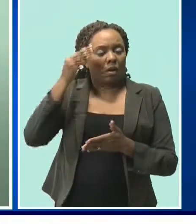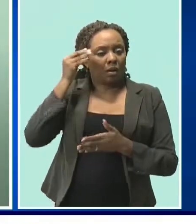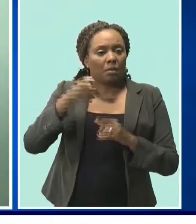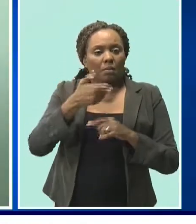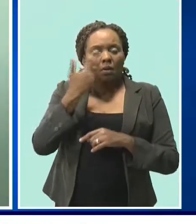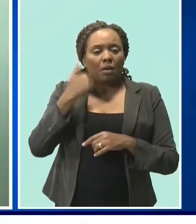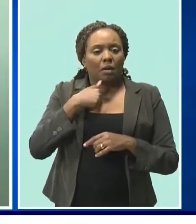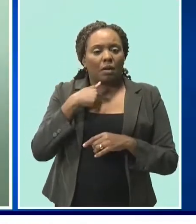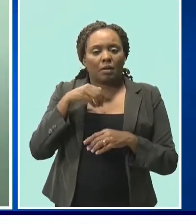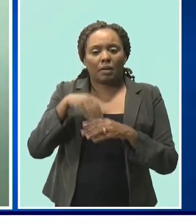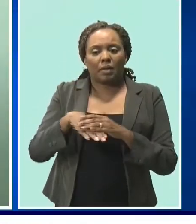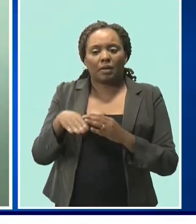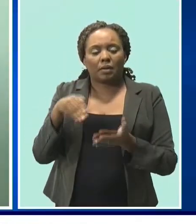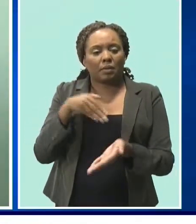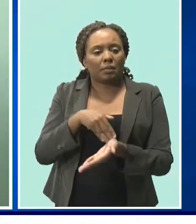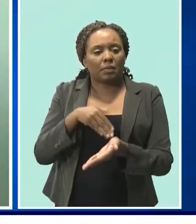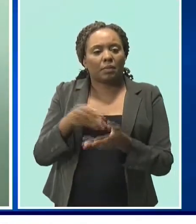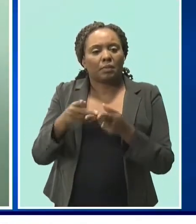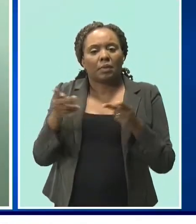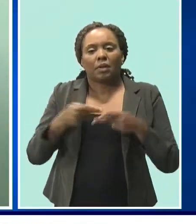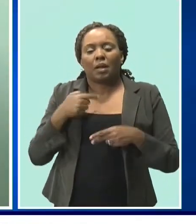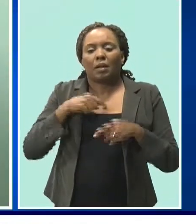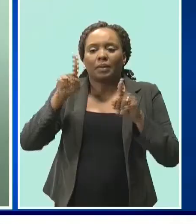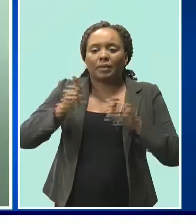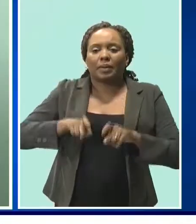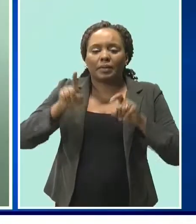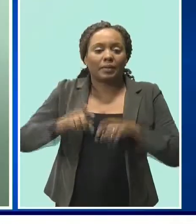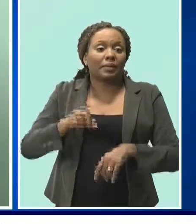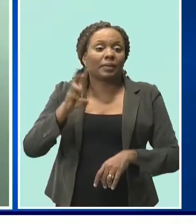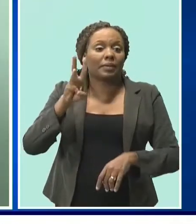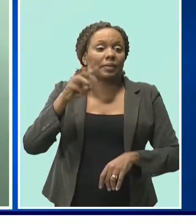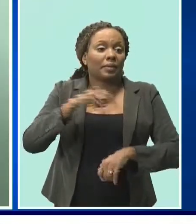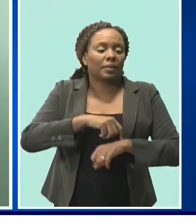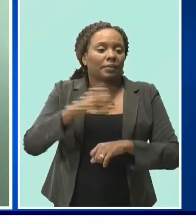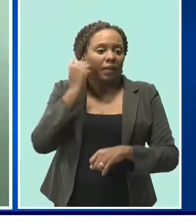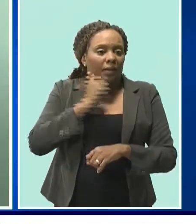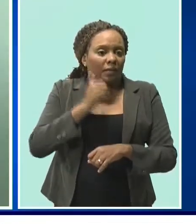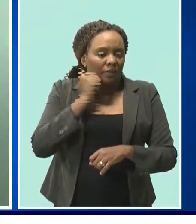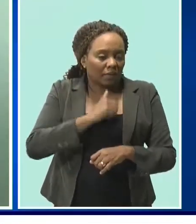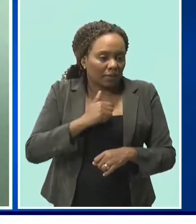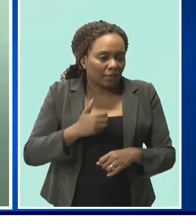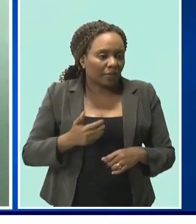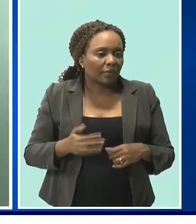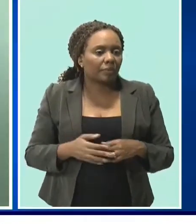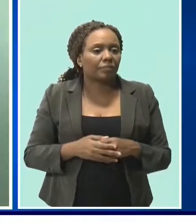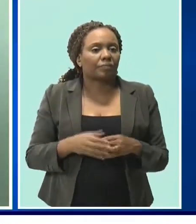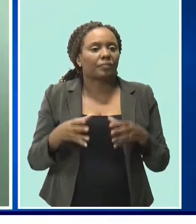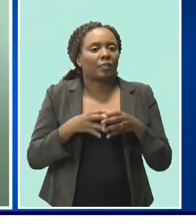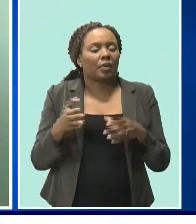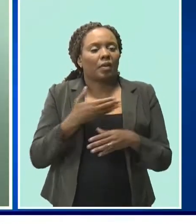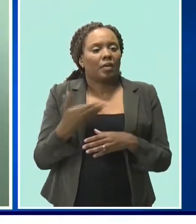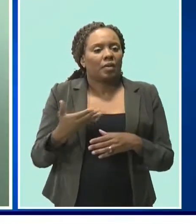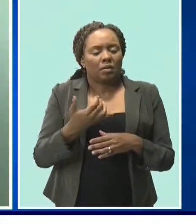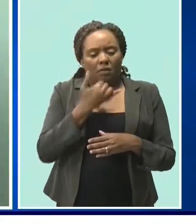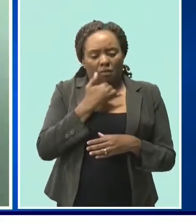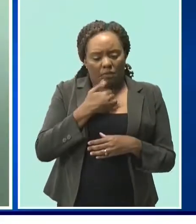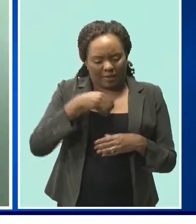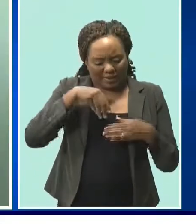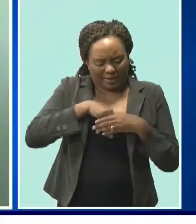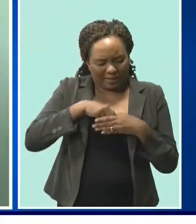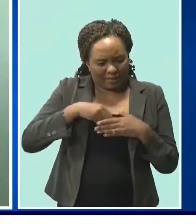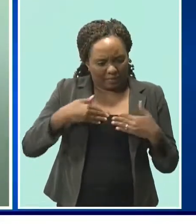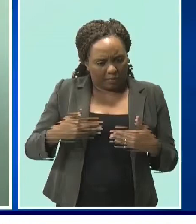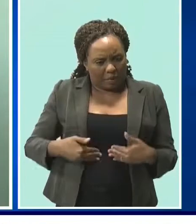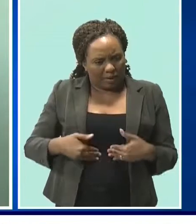medical facility where I was tested 6 times a day, that there were things that were going wrong internally, but I